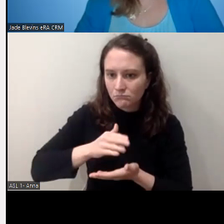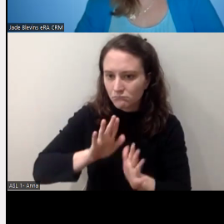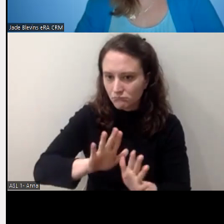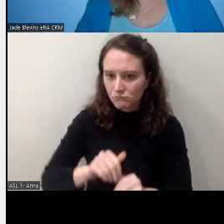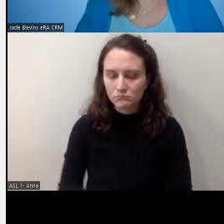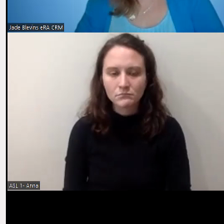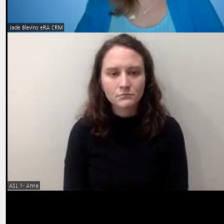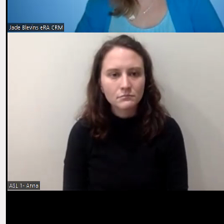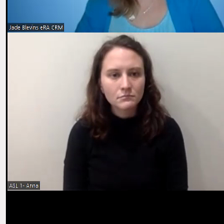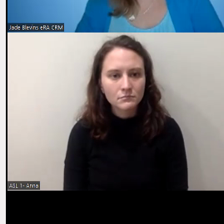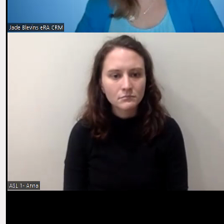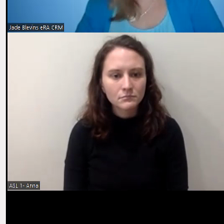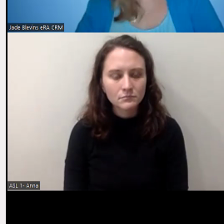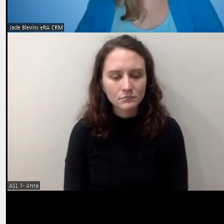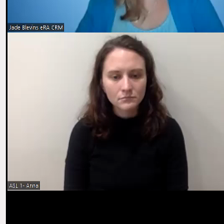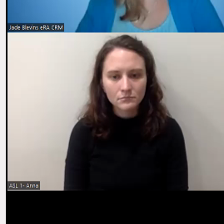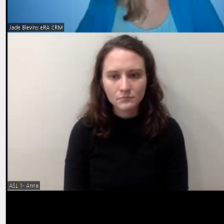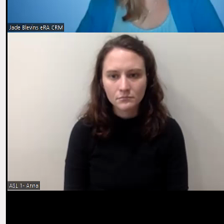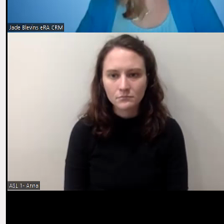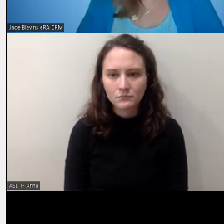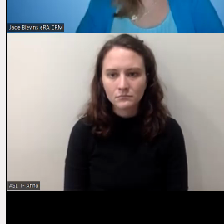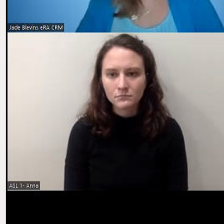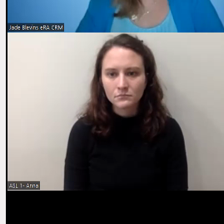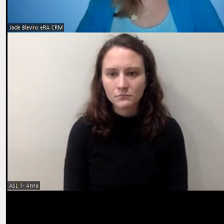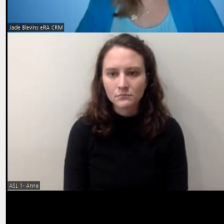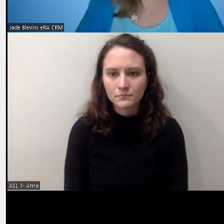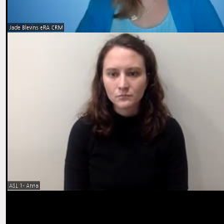Great. I think